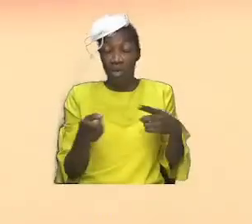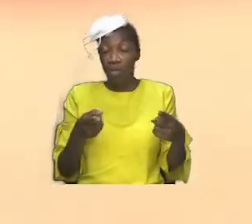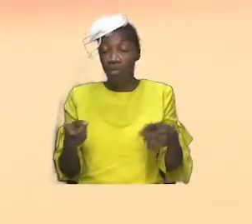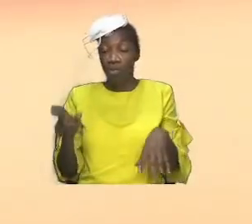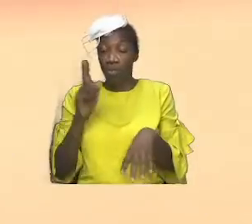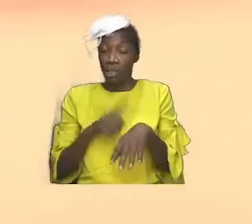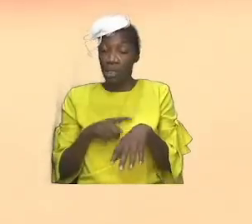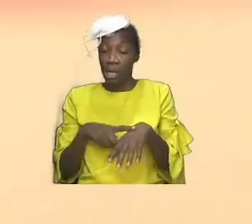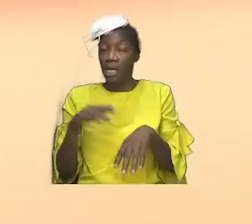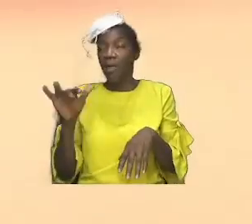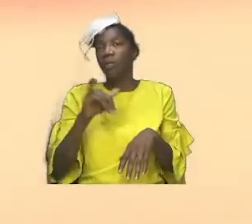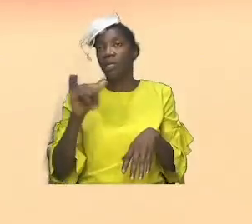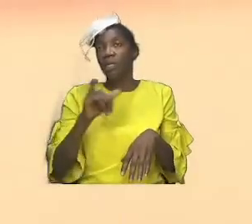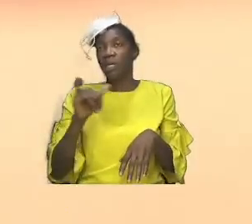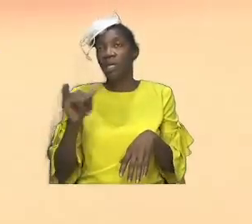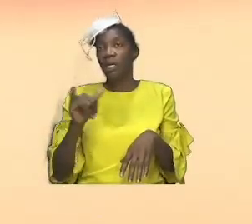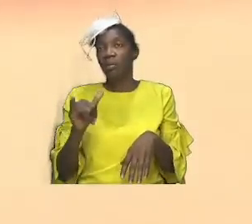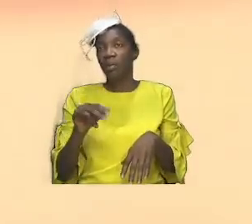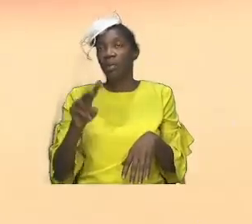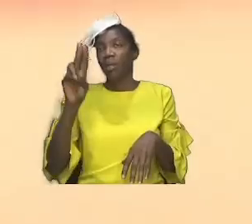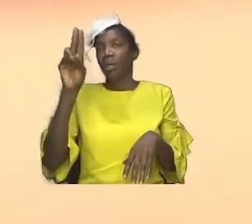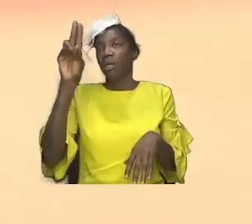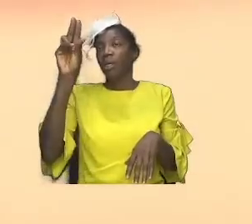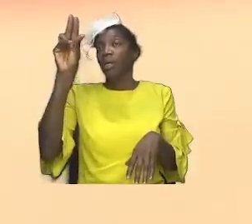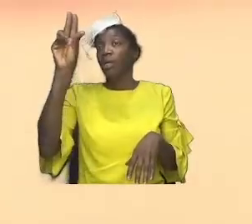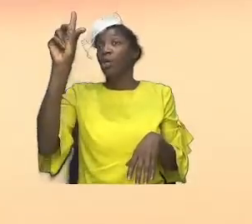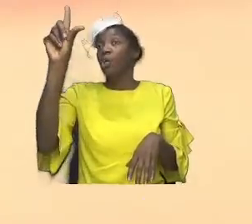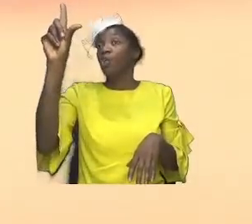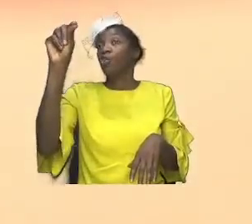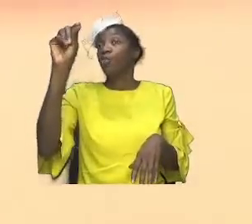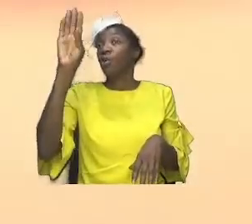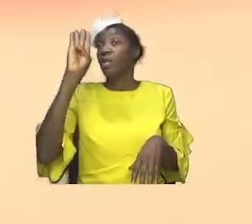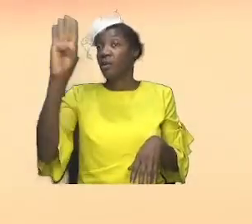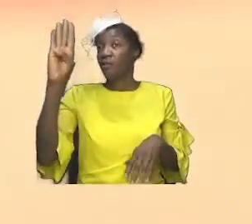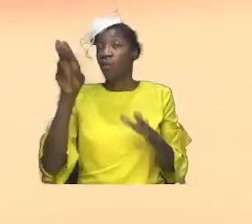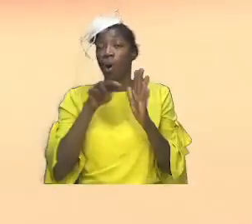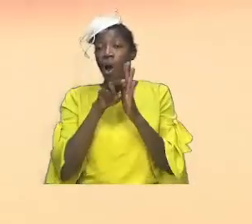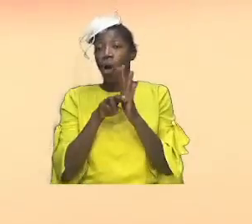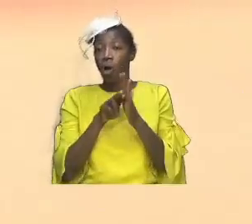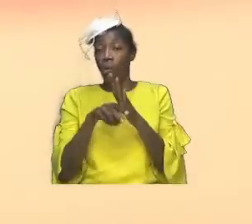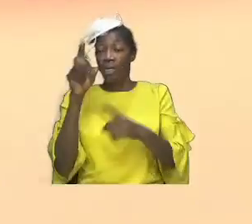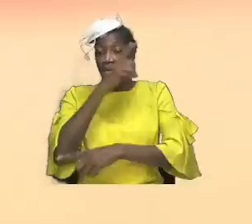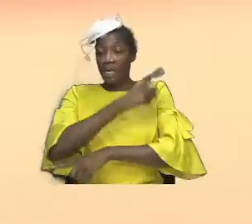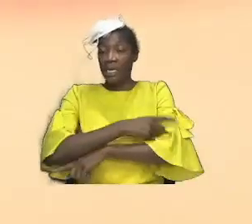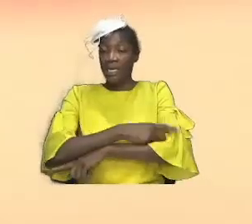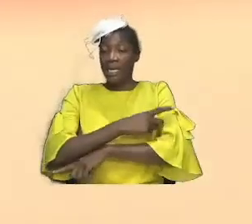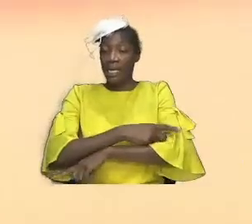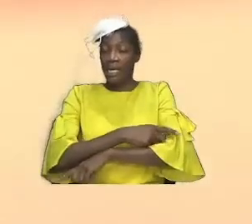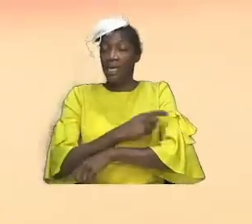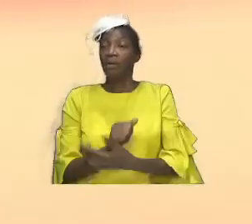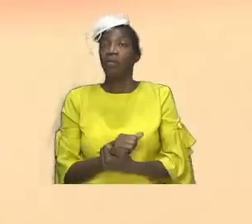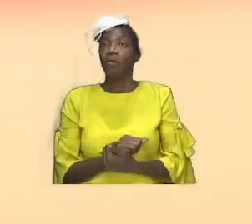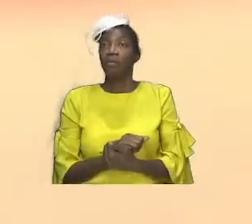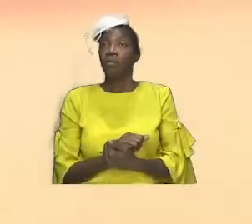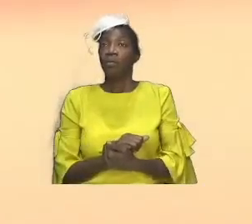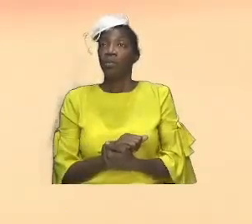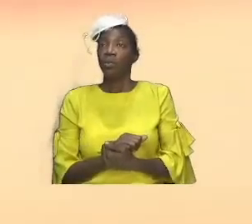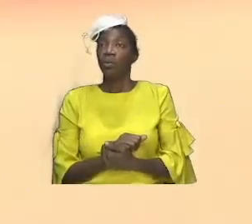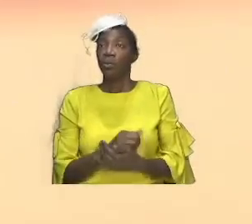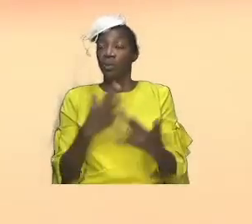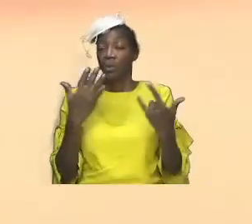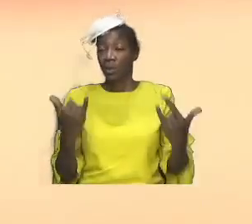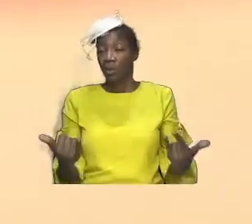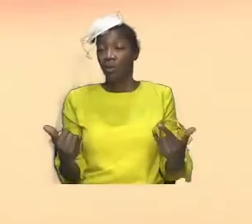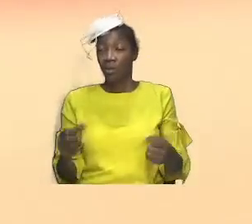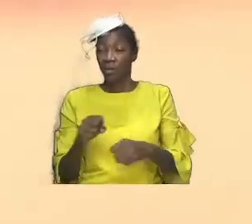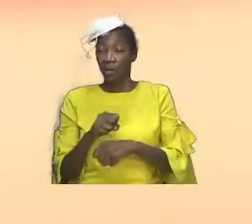is the same. 24 hours in a day for anybody. Be very careful. We are going to be called to account to how we